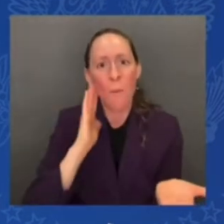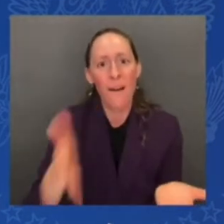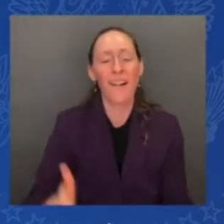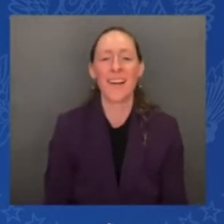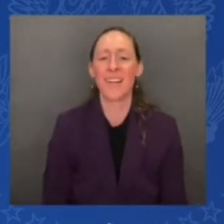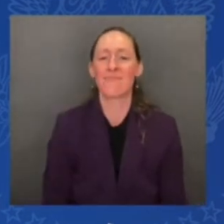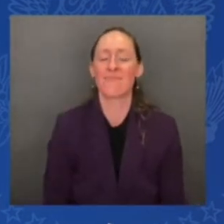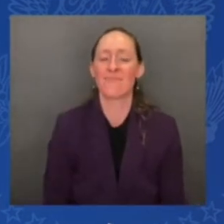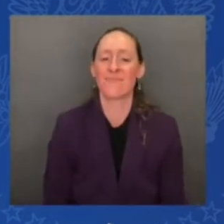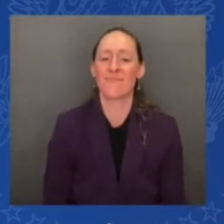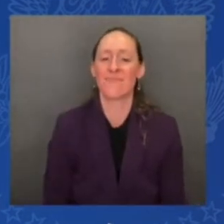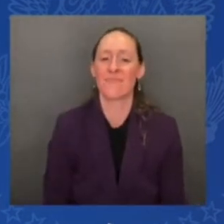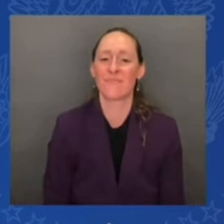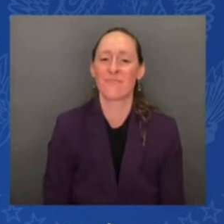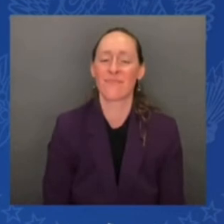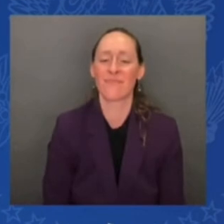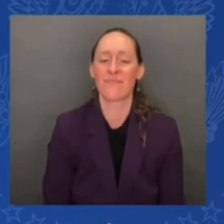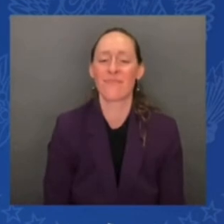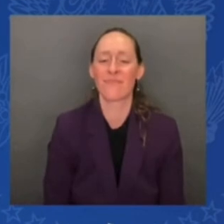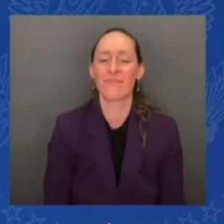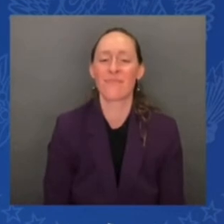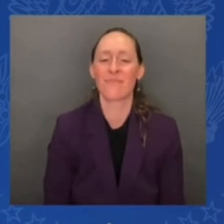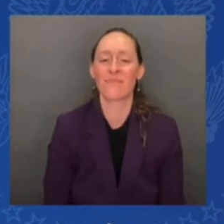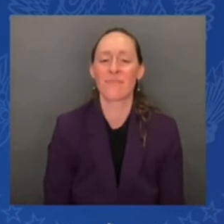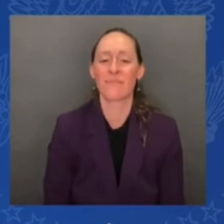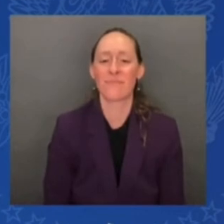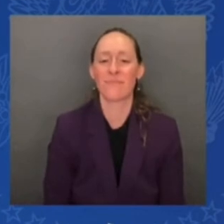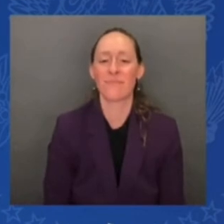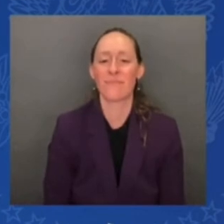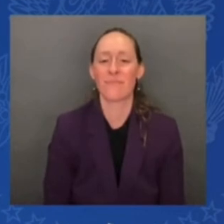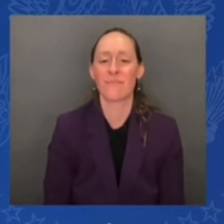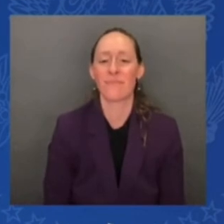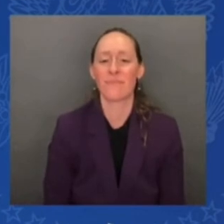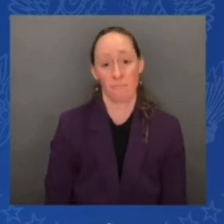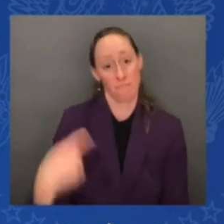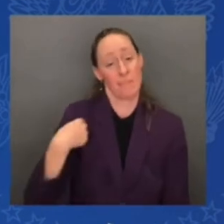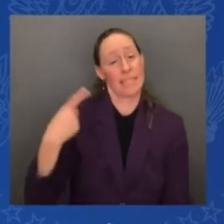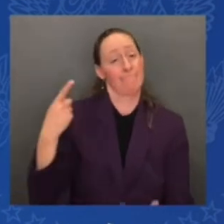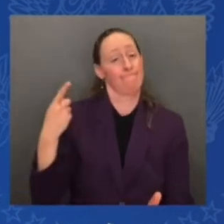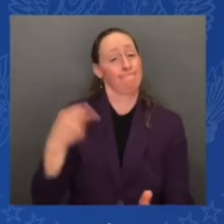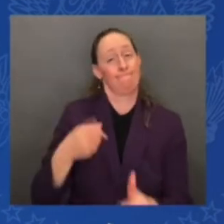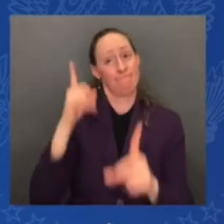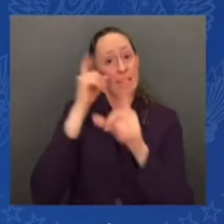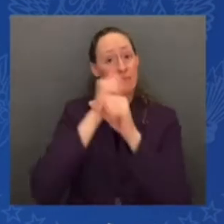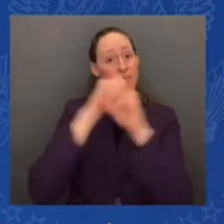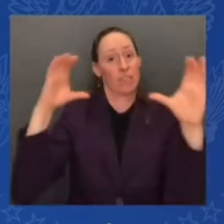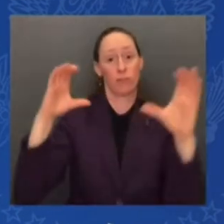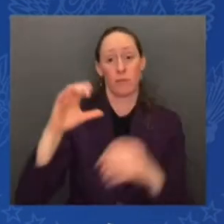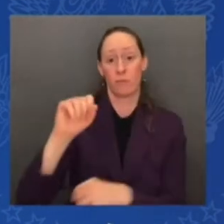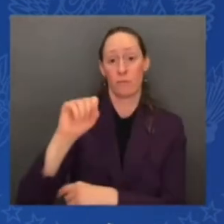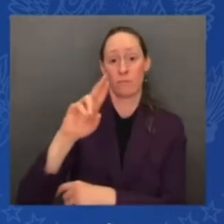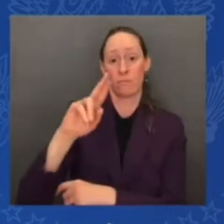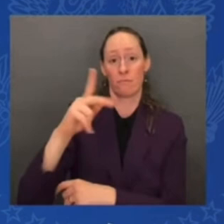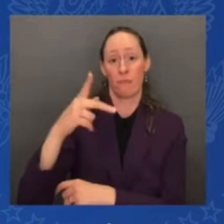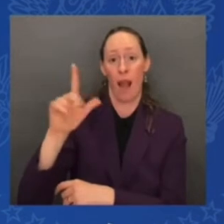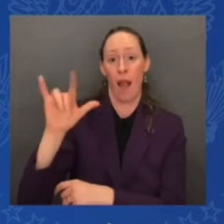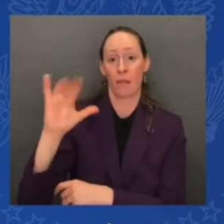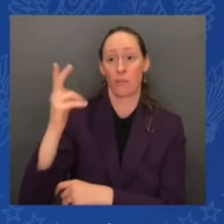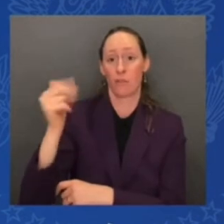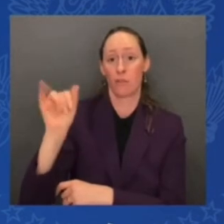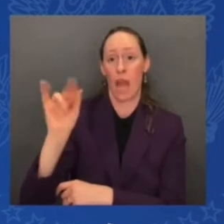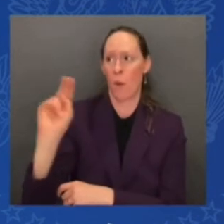home. ARCOSA makes wind towers that's going to go into turbines made by GE